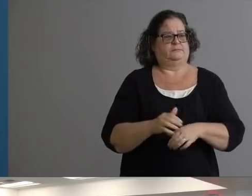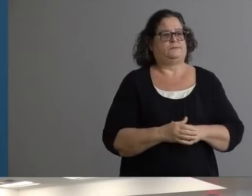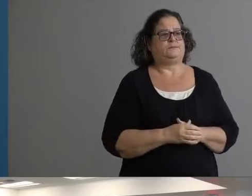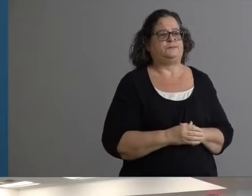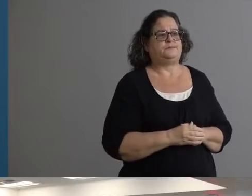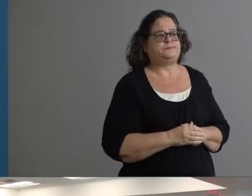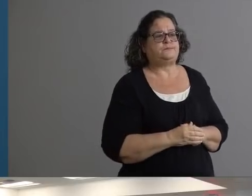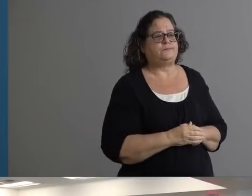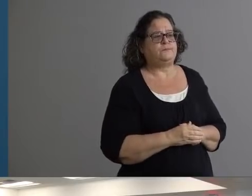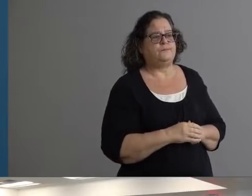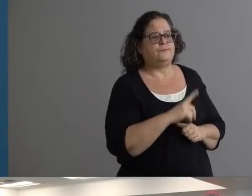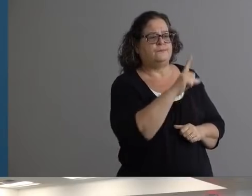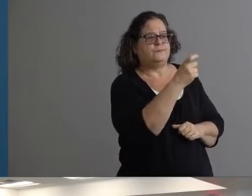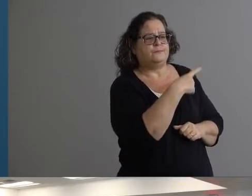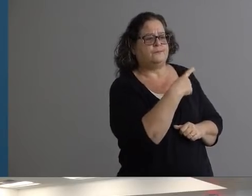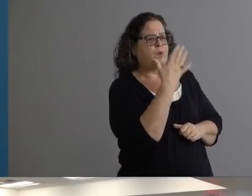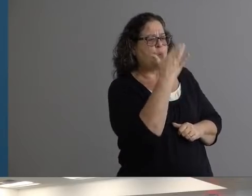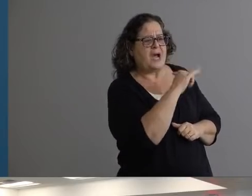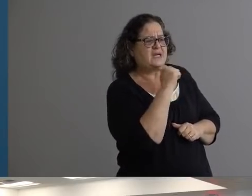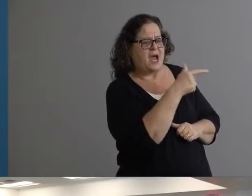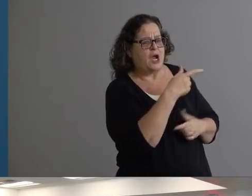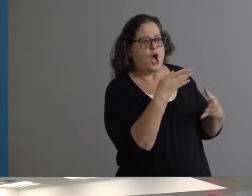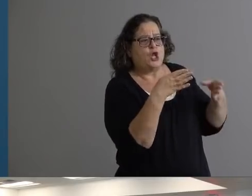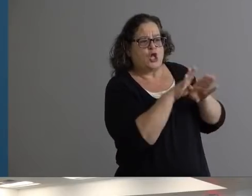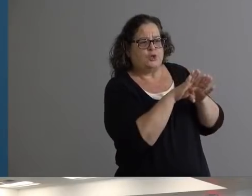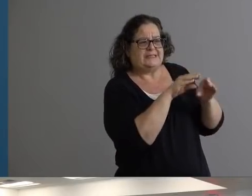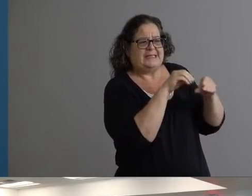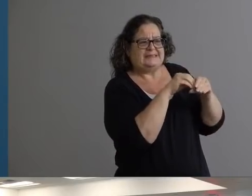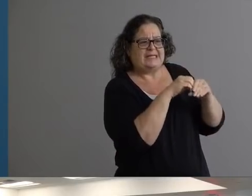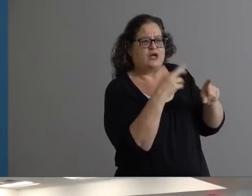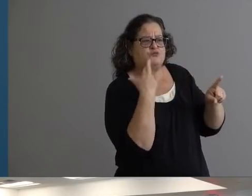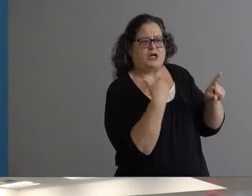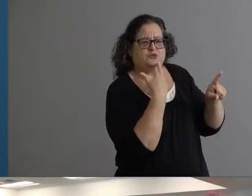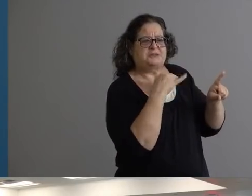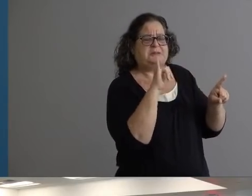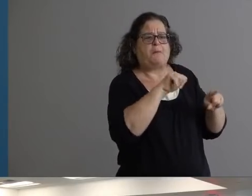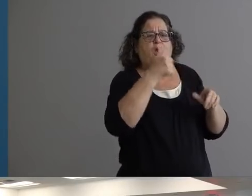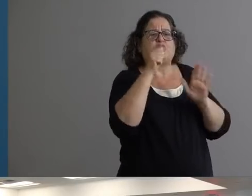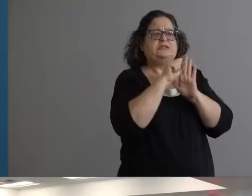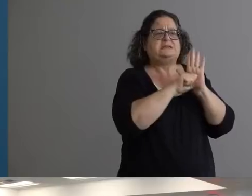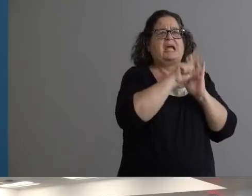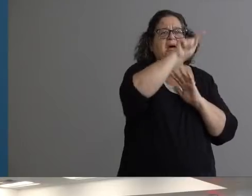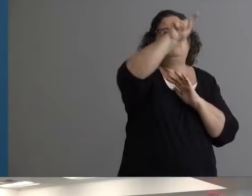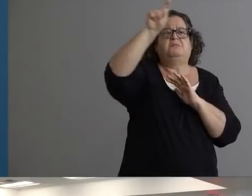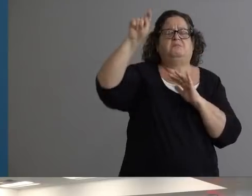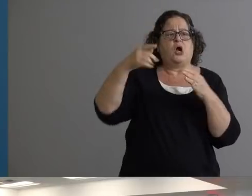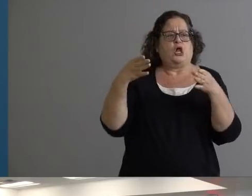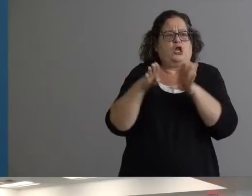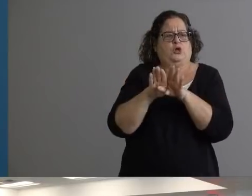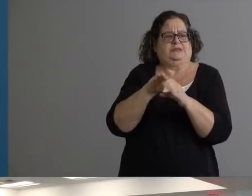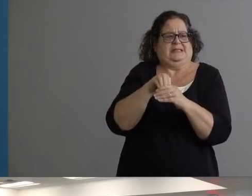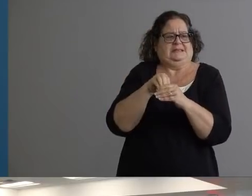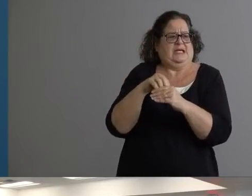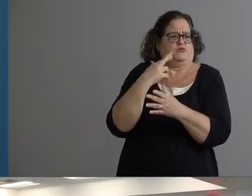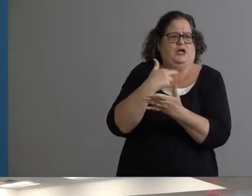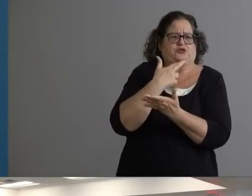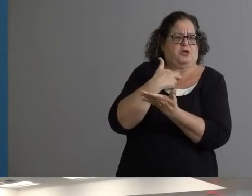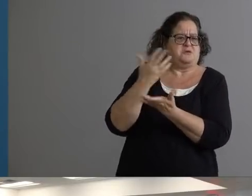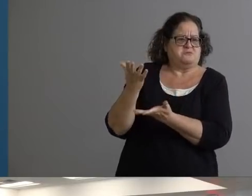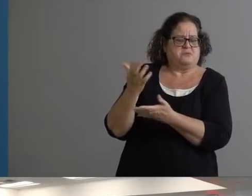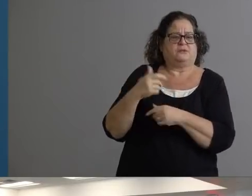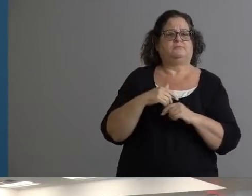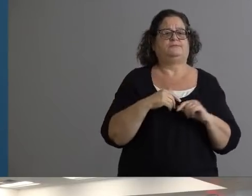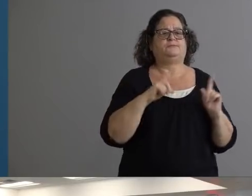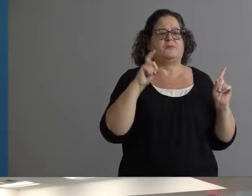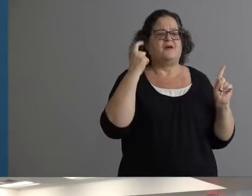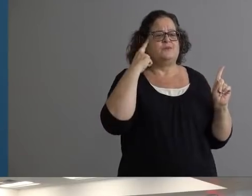have done. What I've said is that we want to protect lives and, to the best of our ability, protect